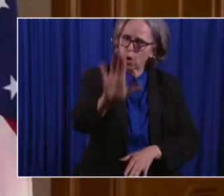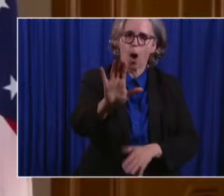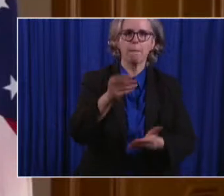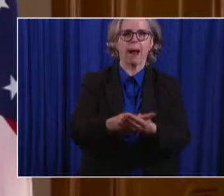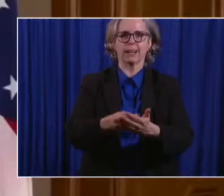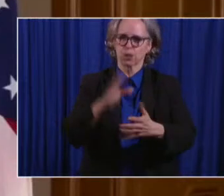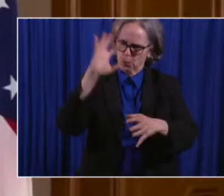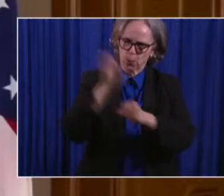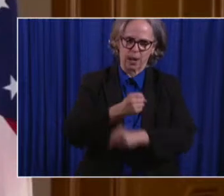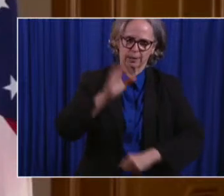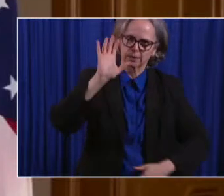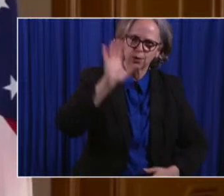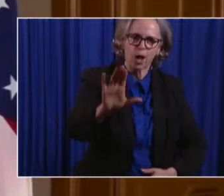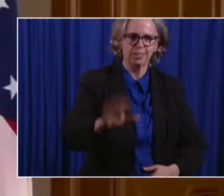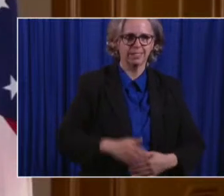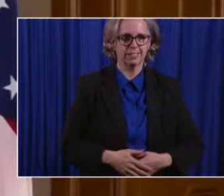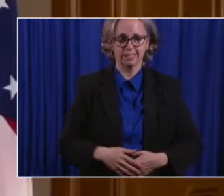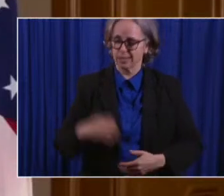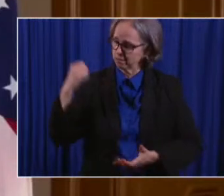scholarship.